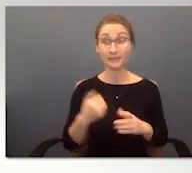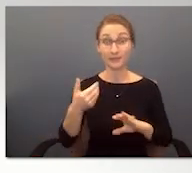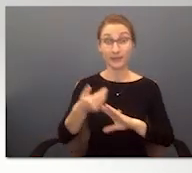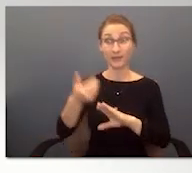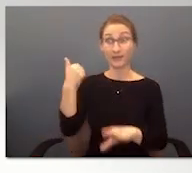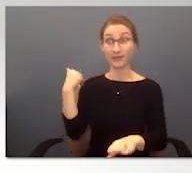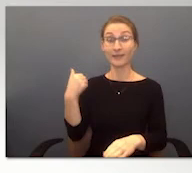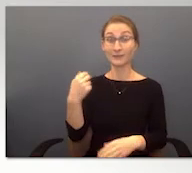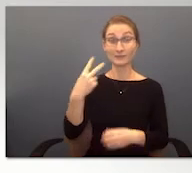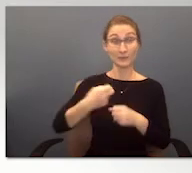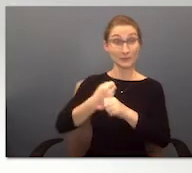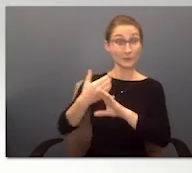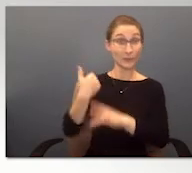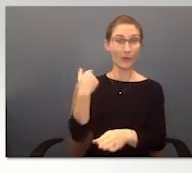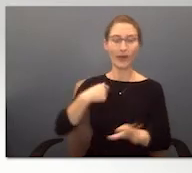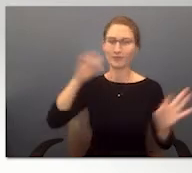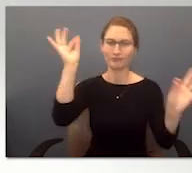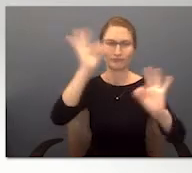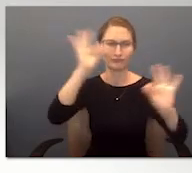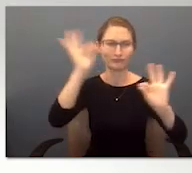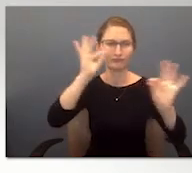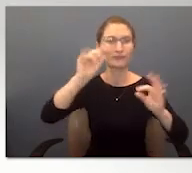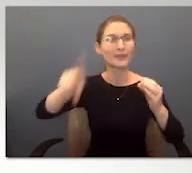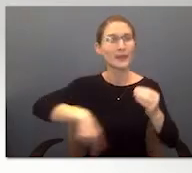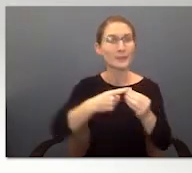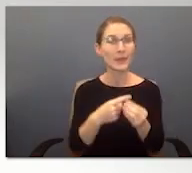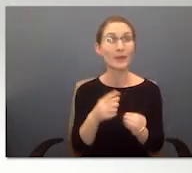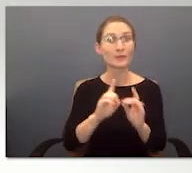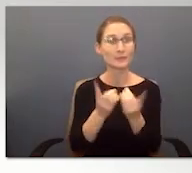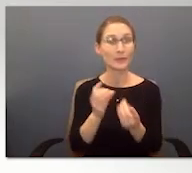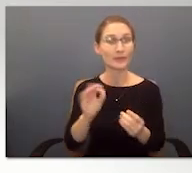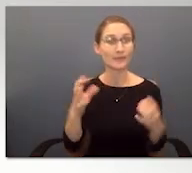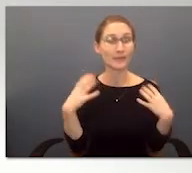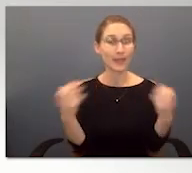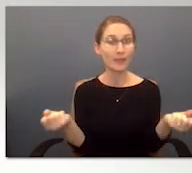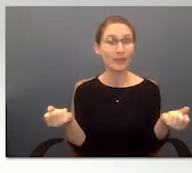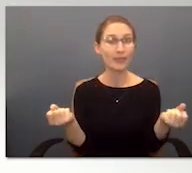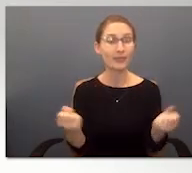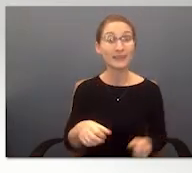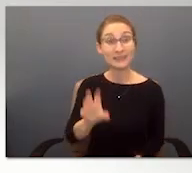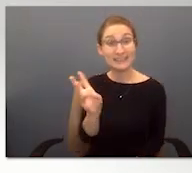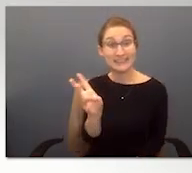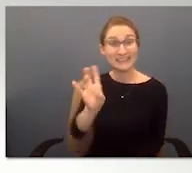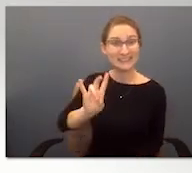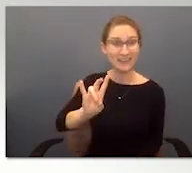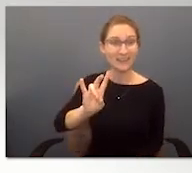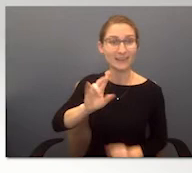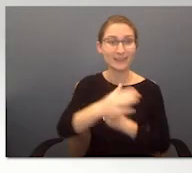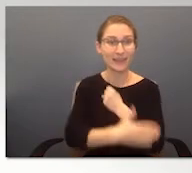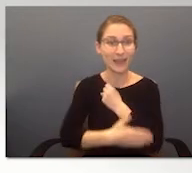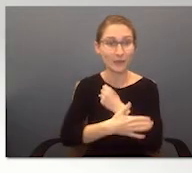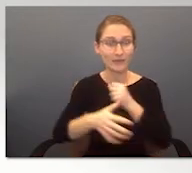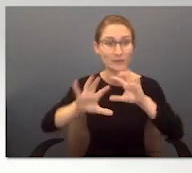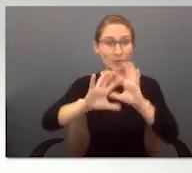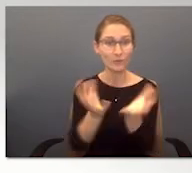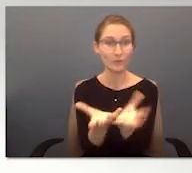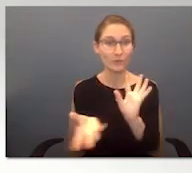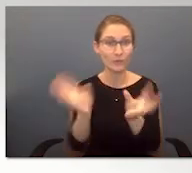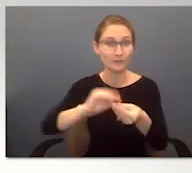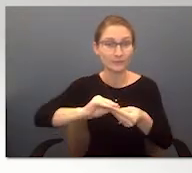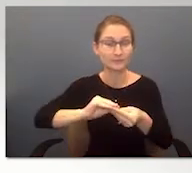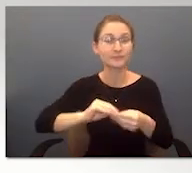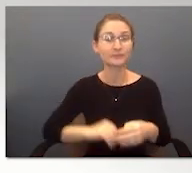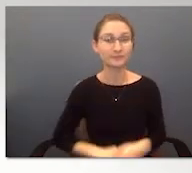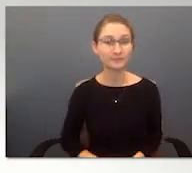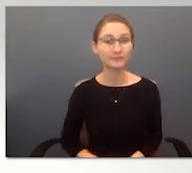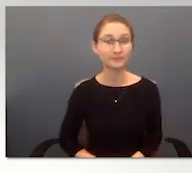of the Florida Department of Health. It's a massive organization in 67 counties. We live in the third most populous state in the country. And